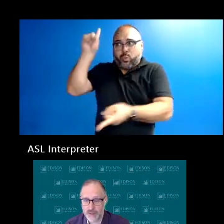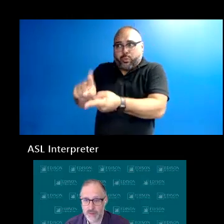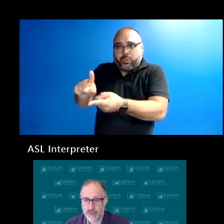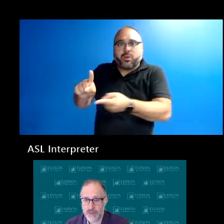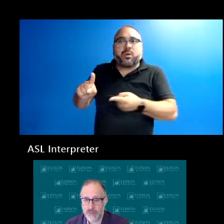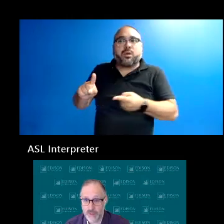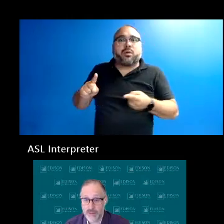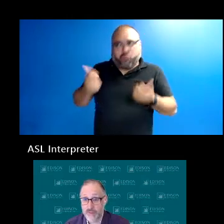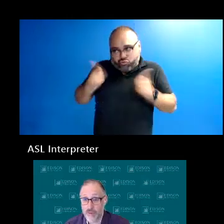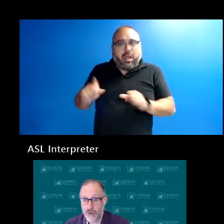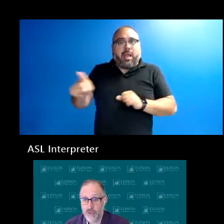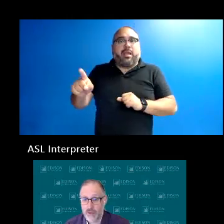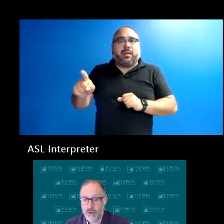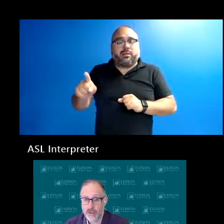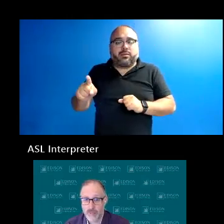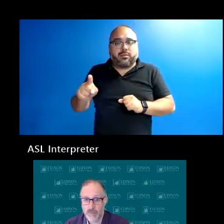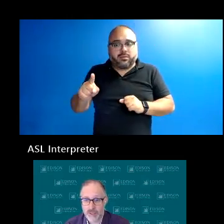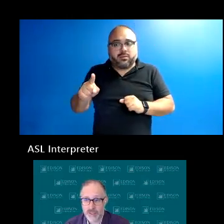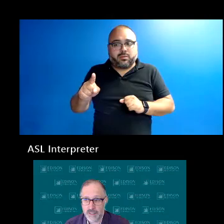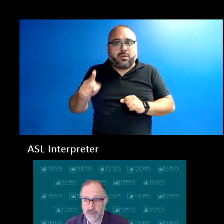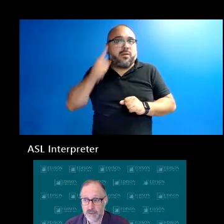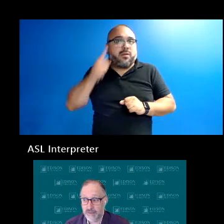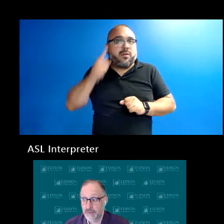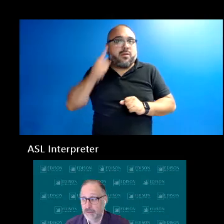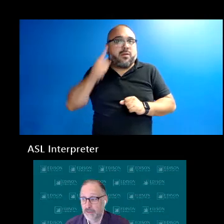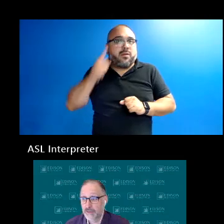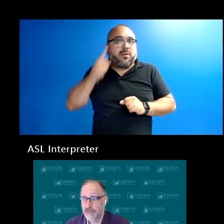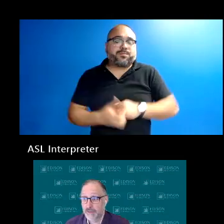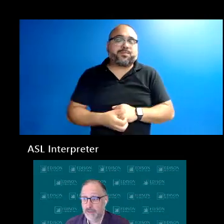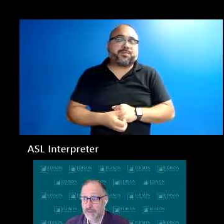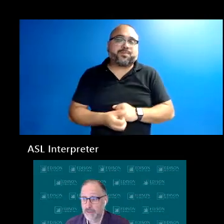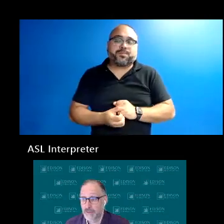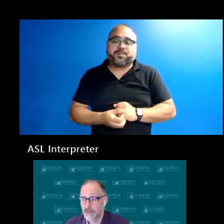to reduce risks for the communities that we serve.